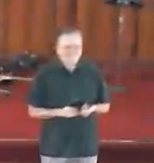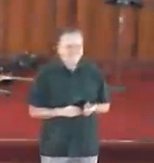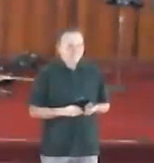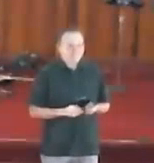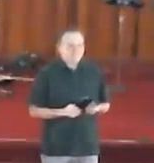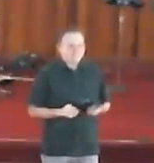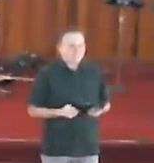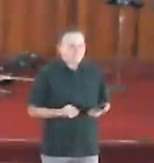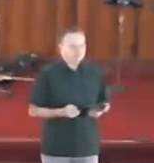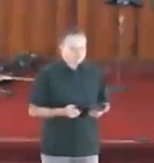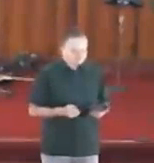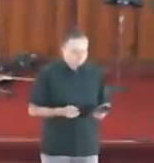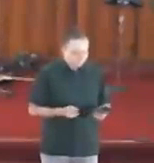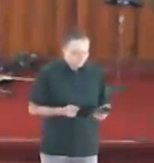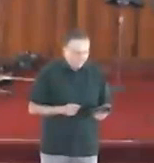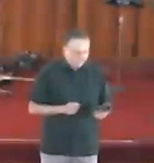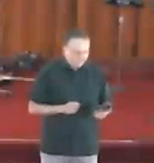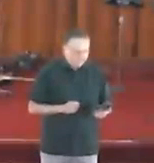point. Y